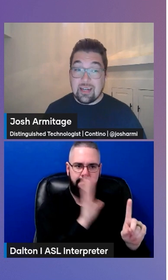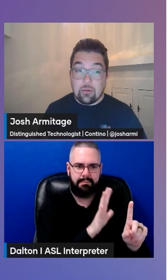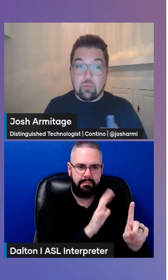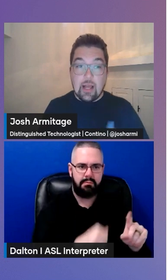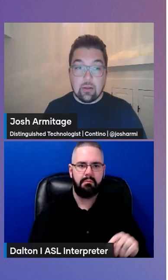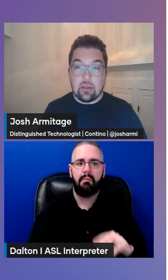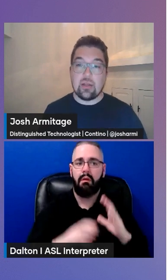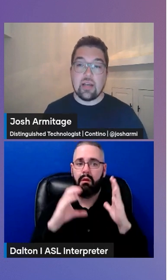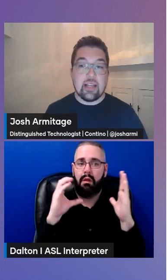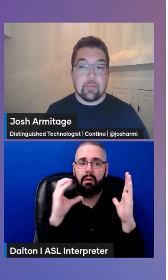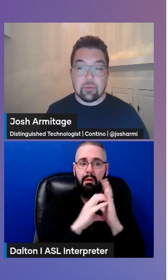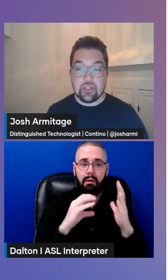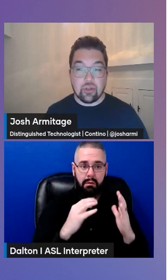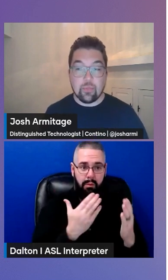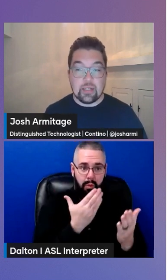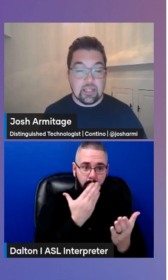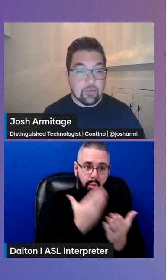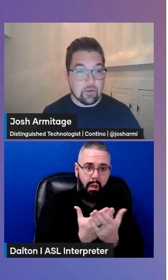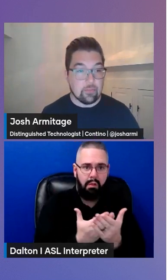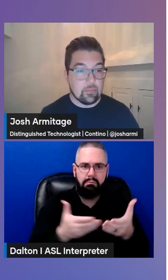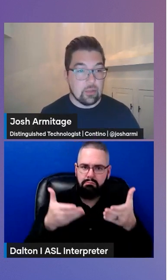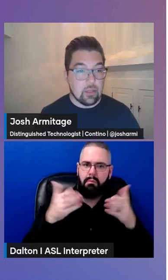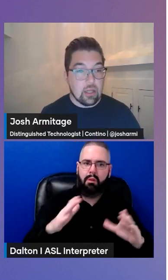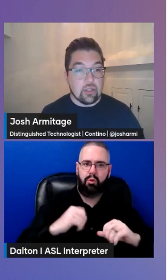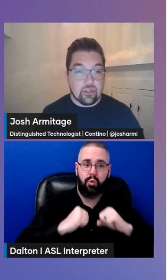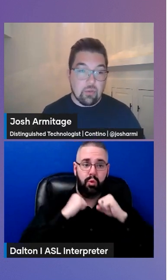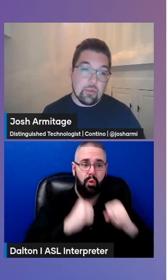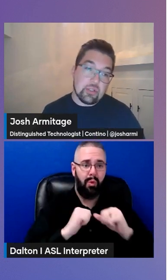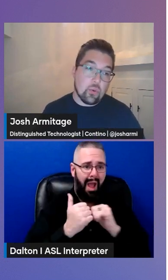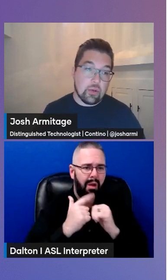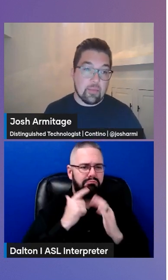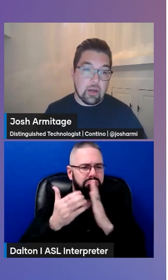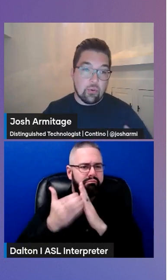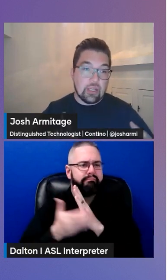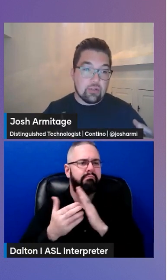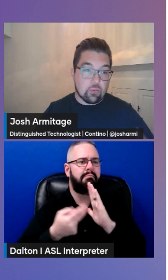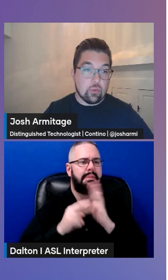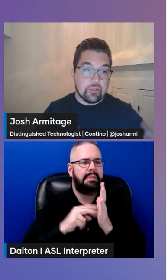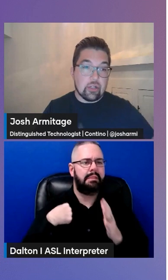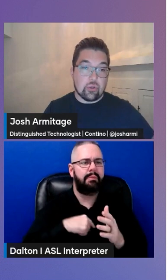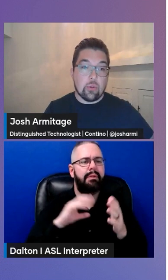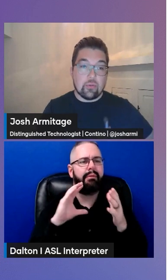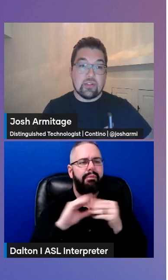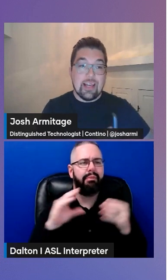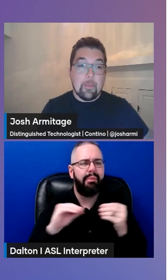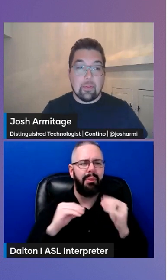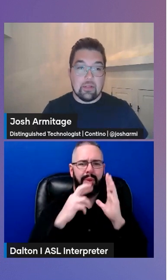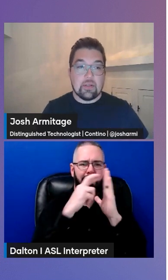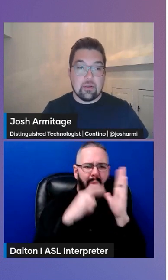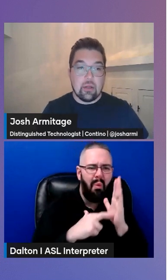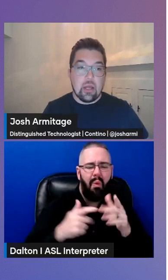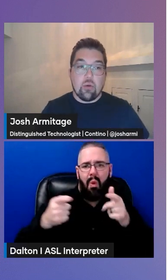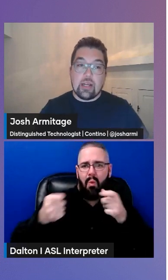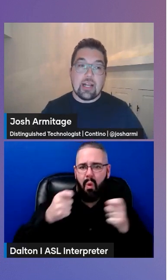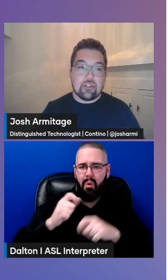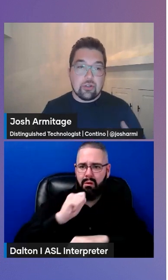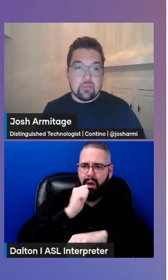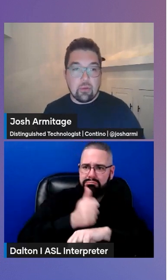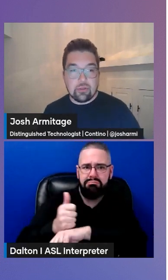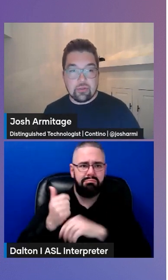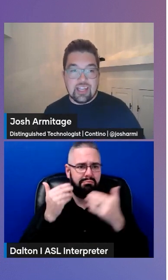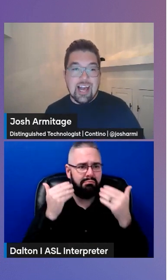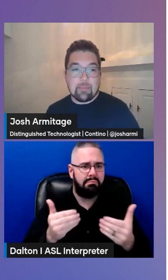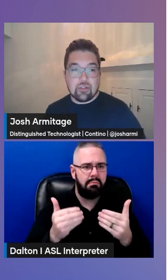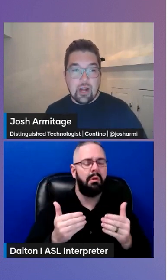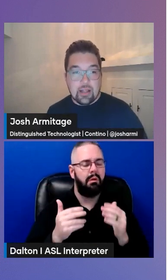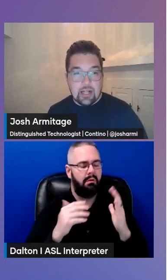Modules done well enable secure by default. So when we're talking about all these rules and controls we want to implement, we can actually use